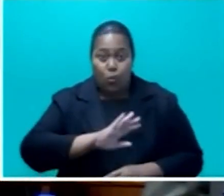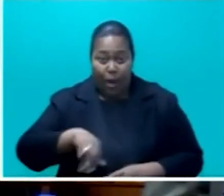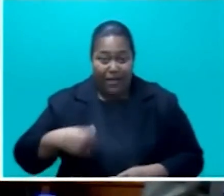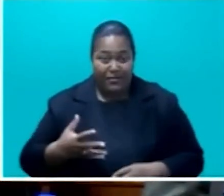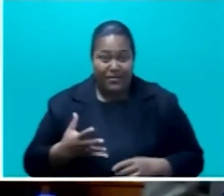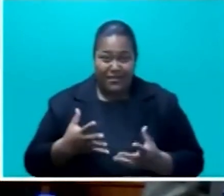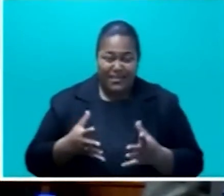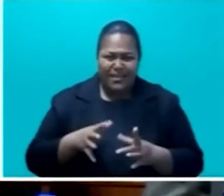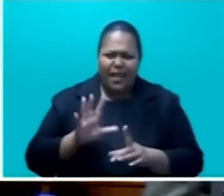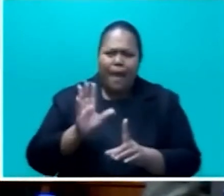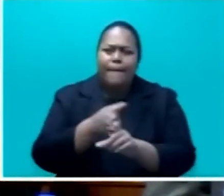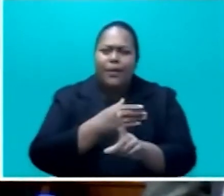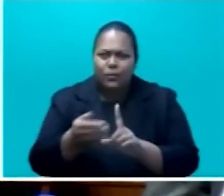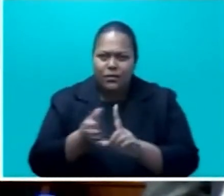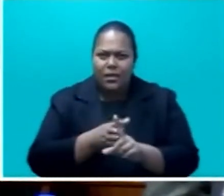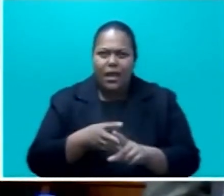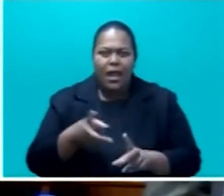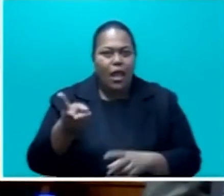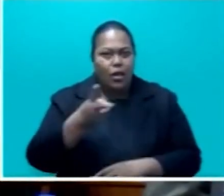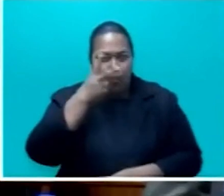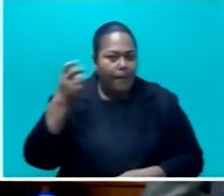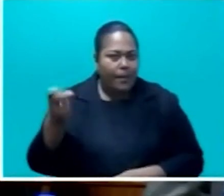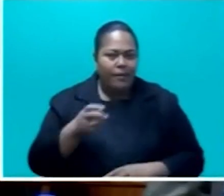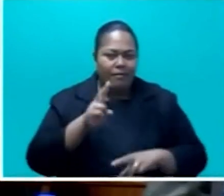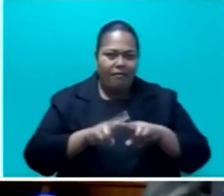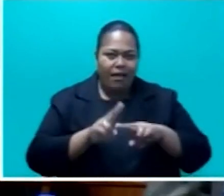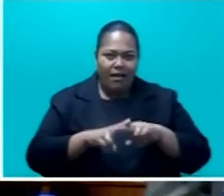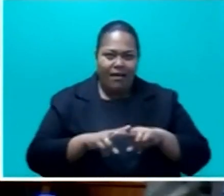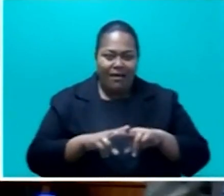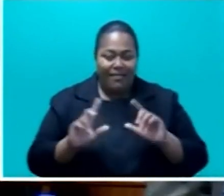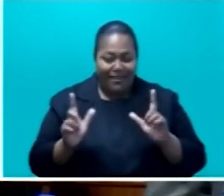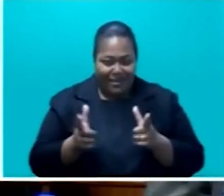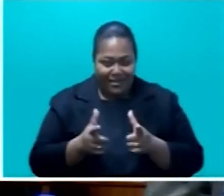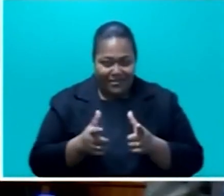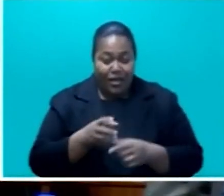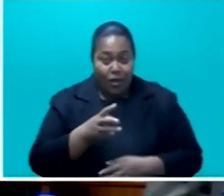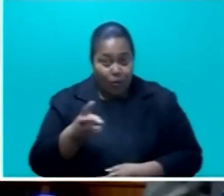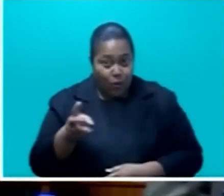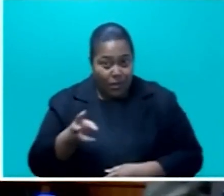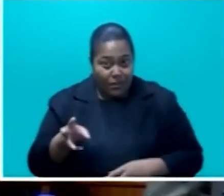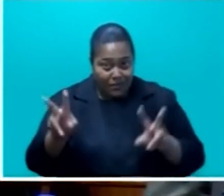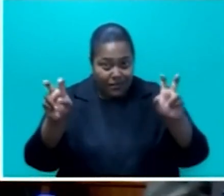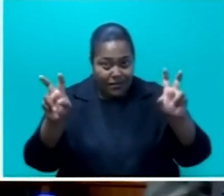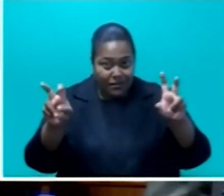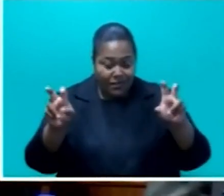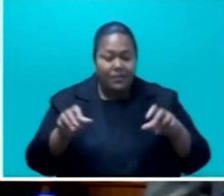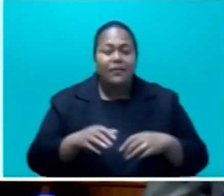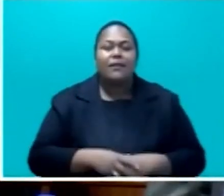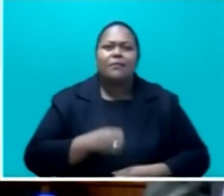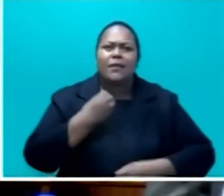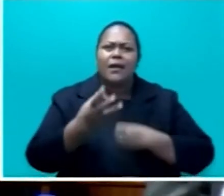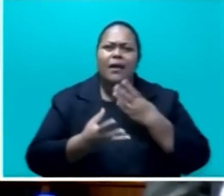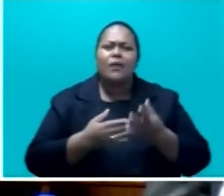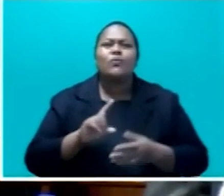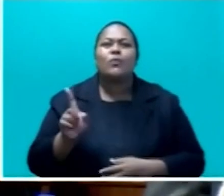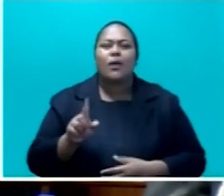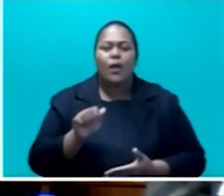Mr. Speaker, sir, this verse highlights the importance of just laws and the protection of rights of